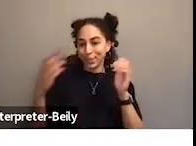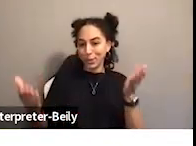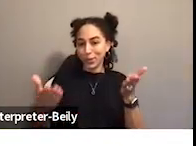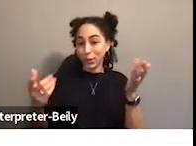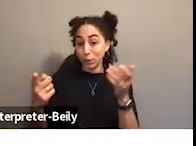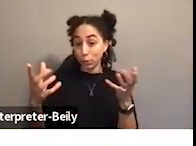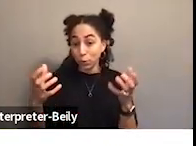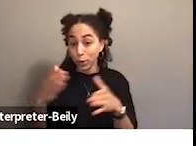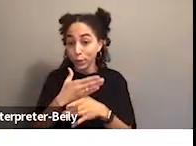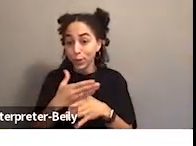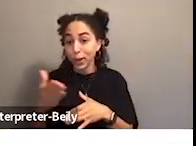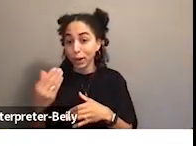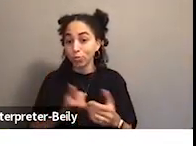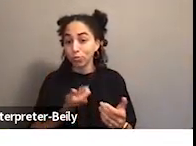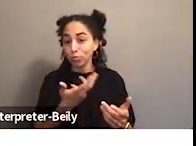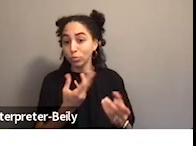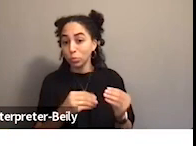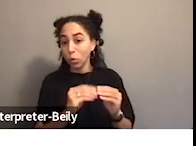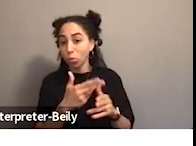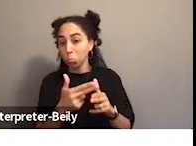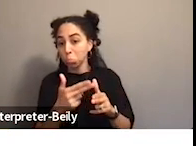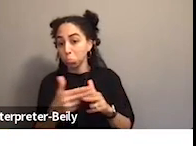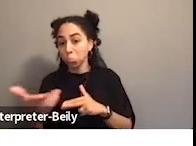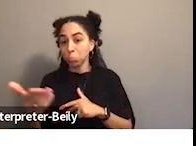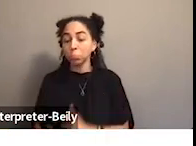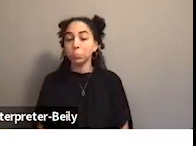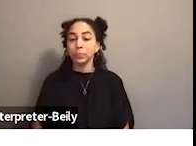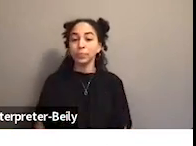Do you want to share anything briefly about that?